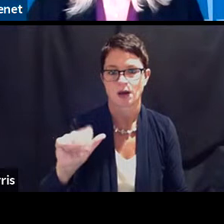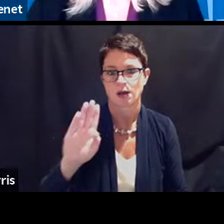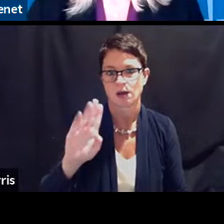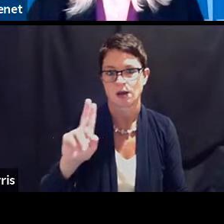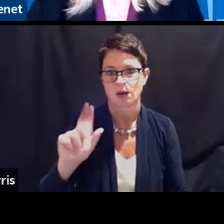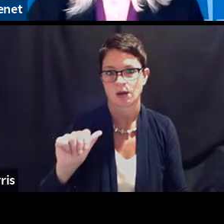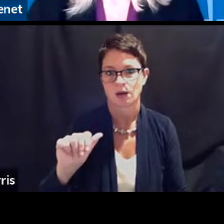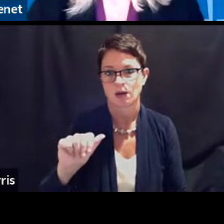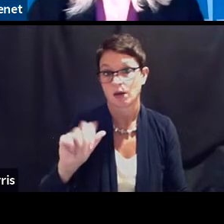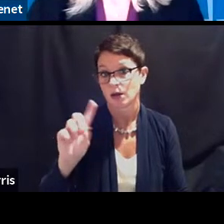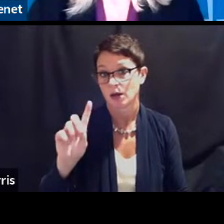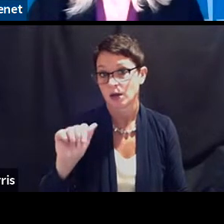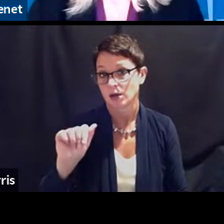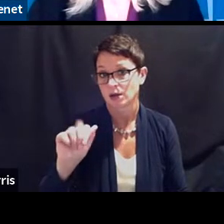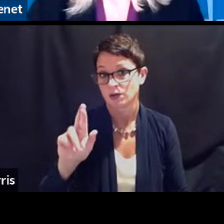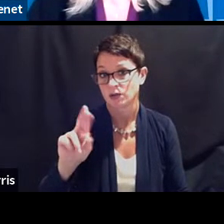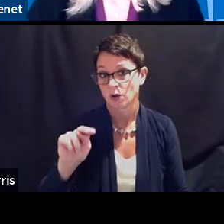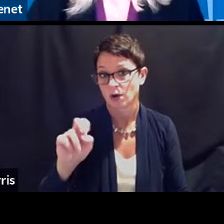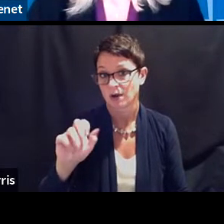Darnell?